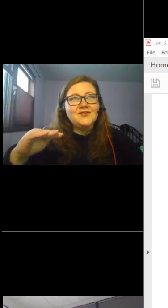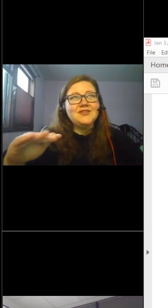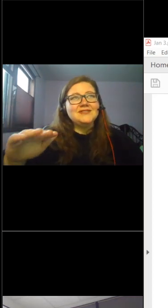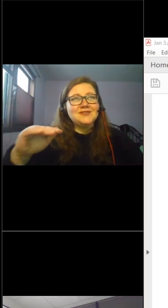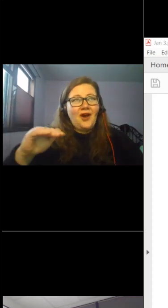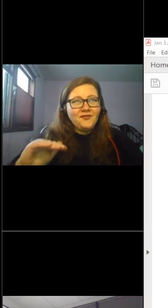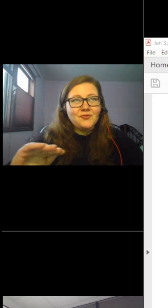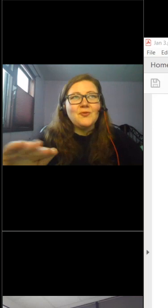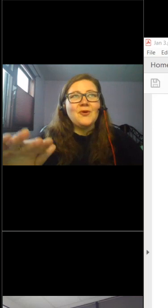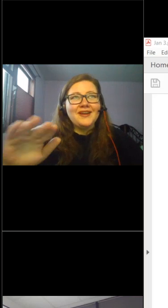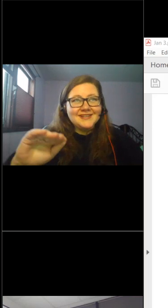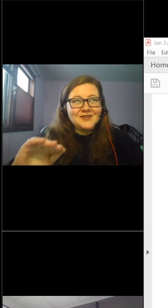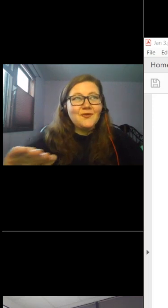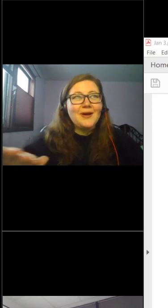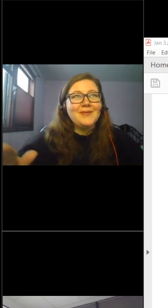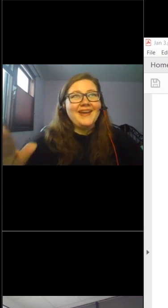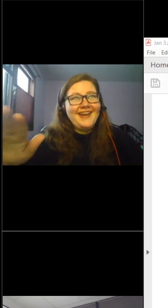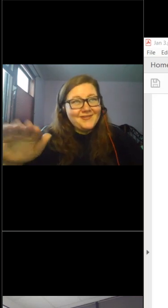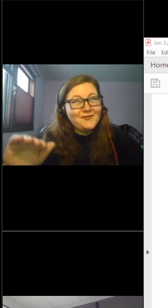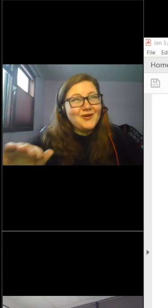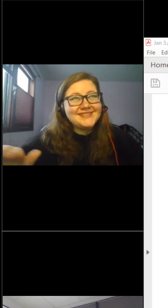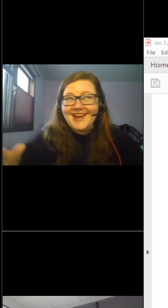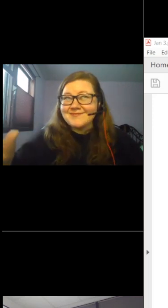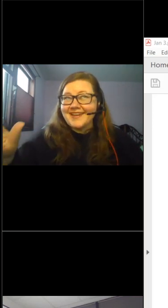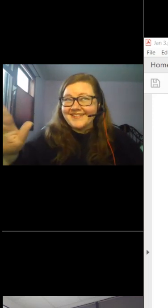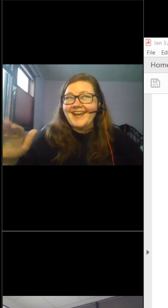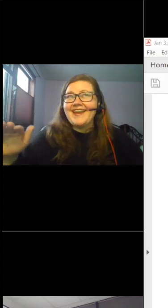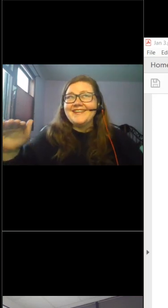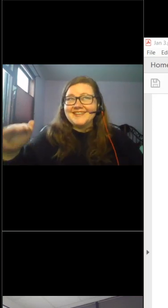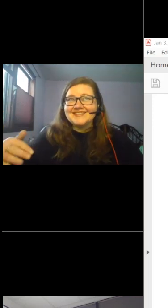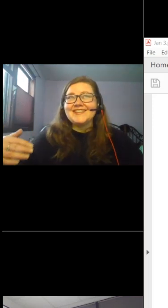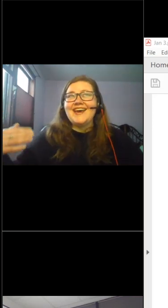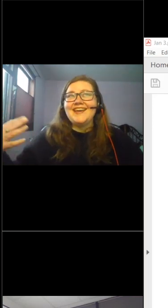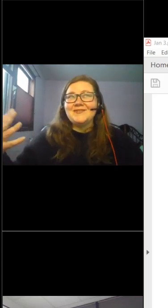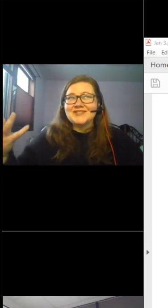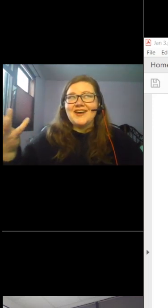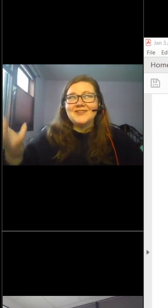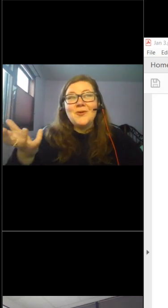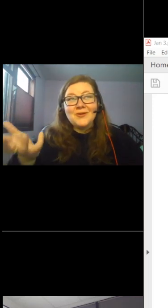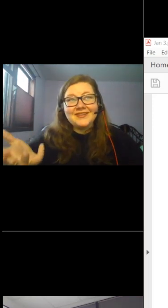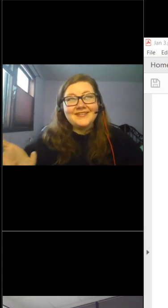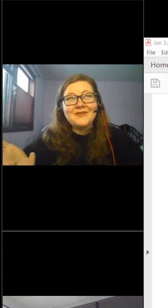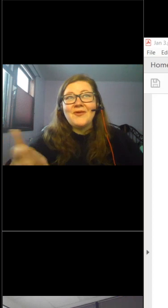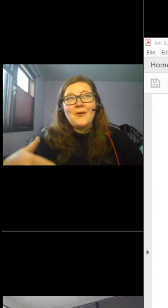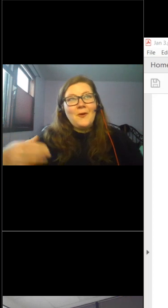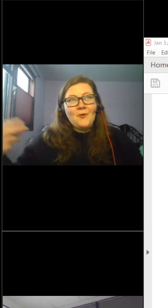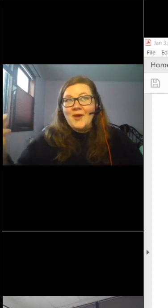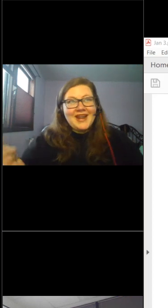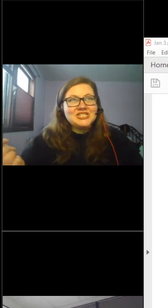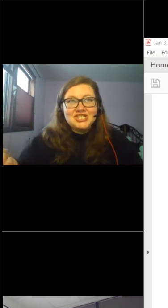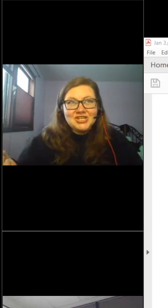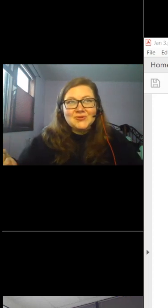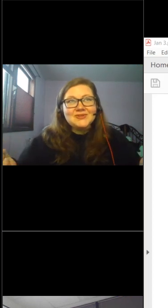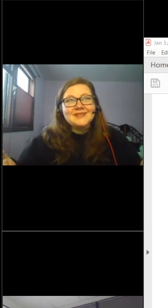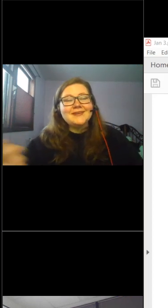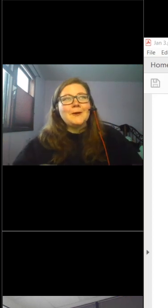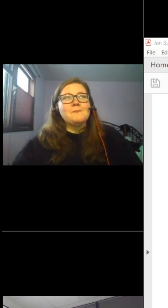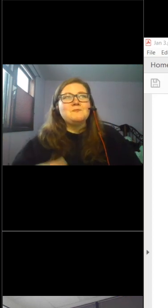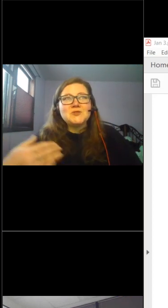to give you these soft warnings of of what's coming, okay? Because so that it's not totally new when it's